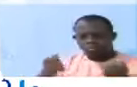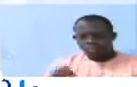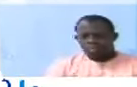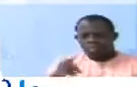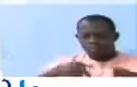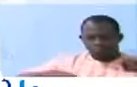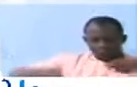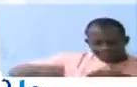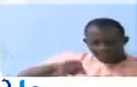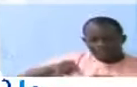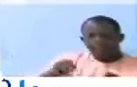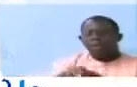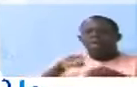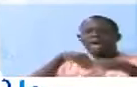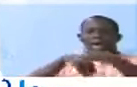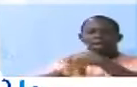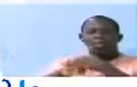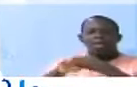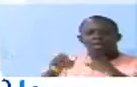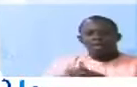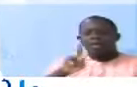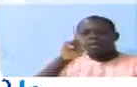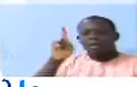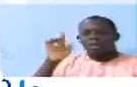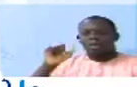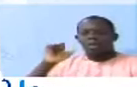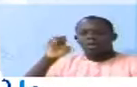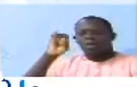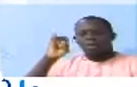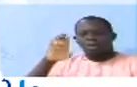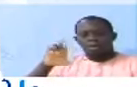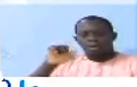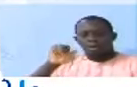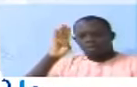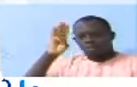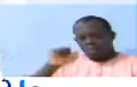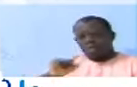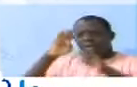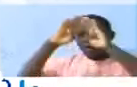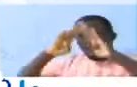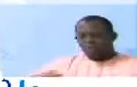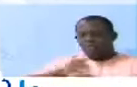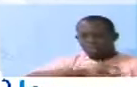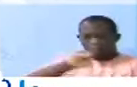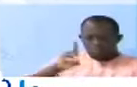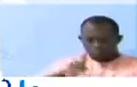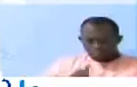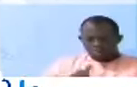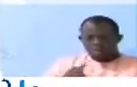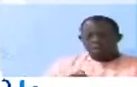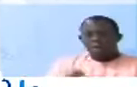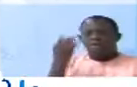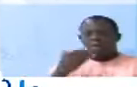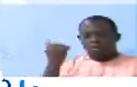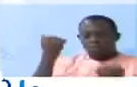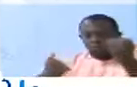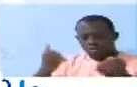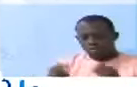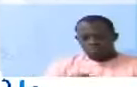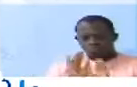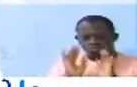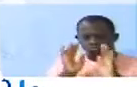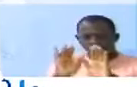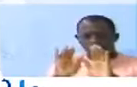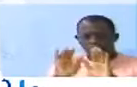the Kairaba station. Moto belola otumo anyondol nada I jama. When the vehicle just